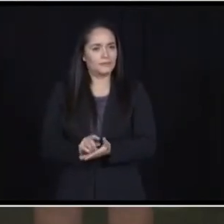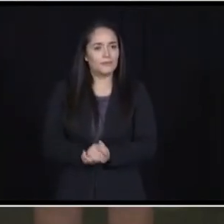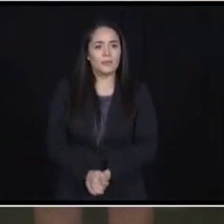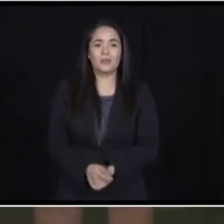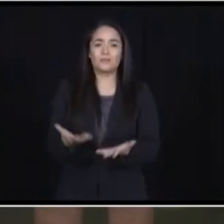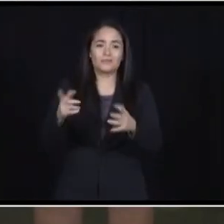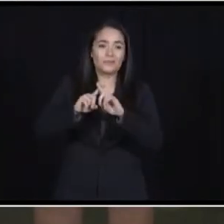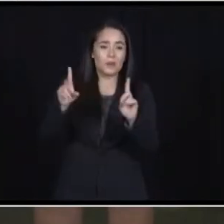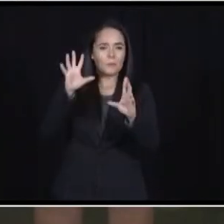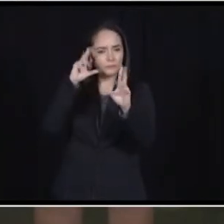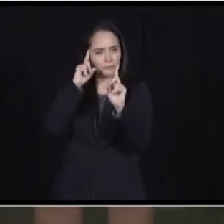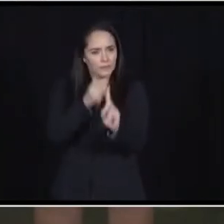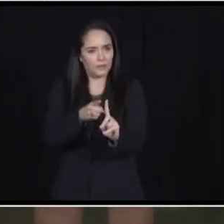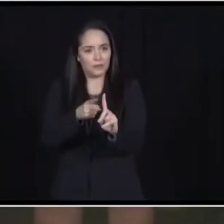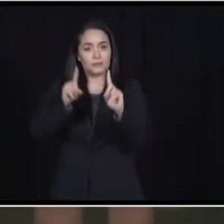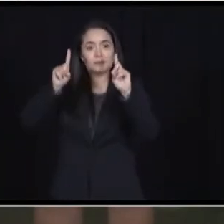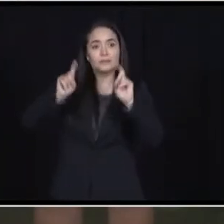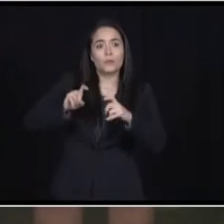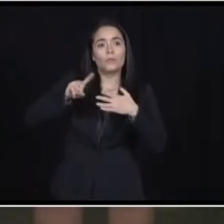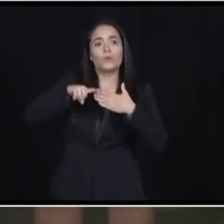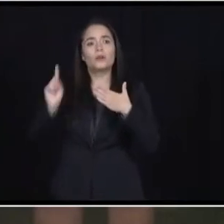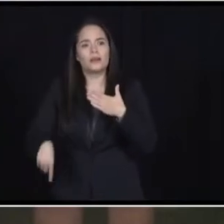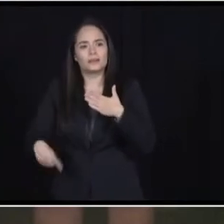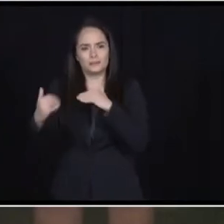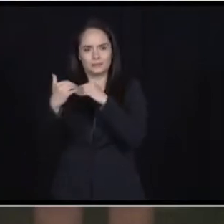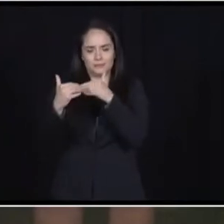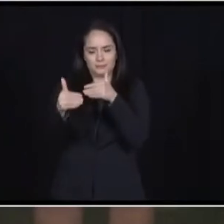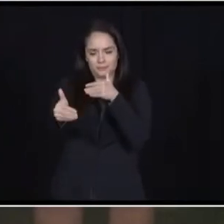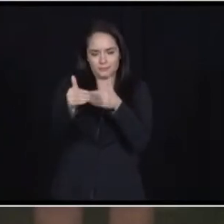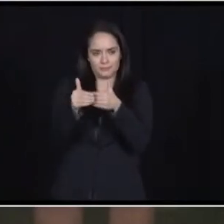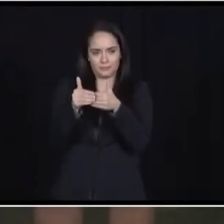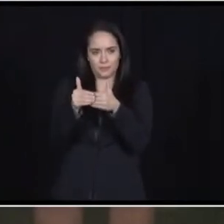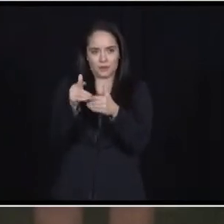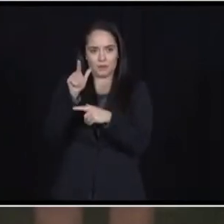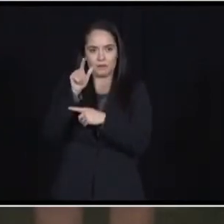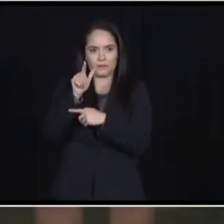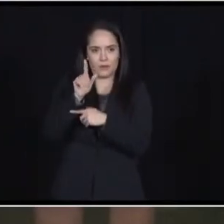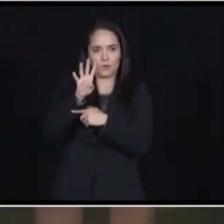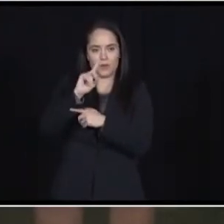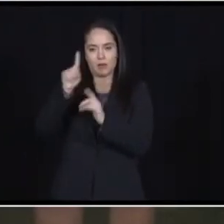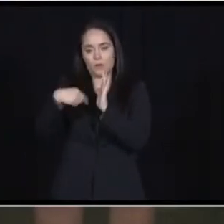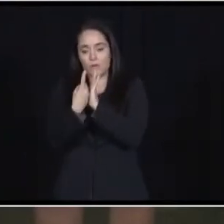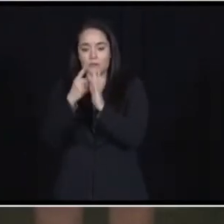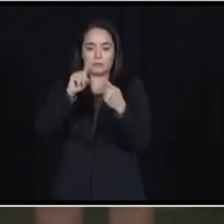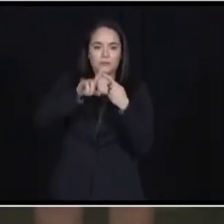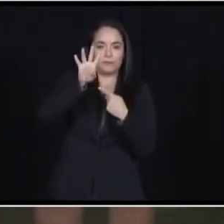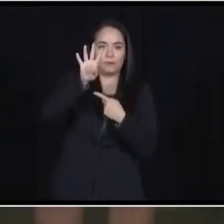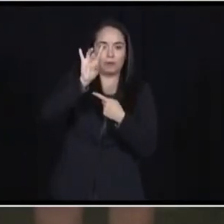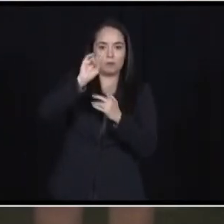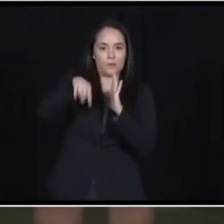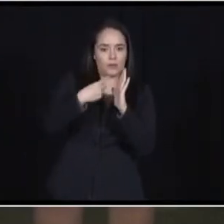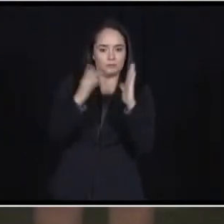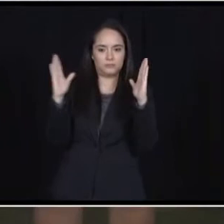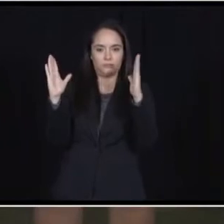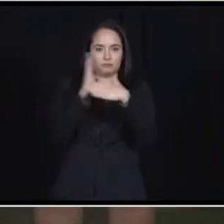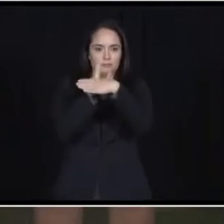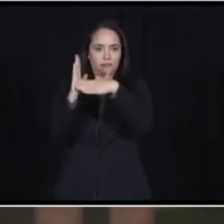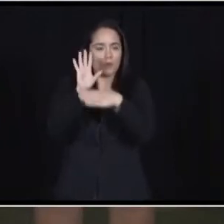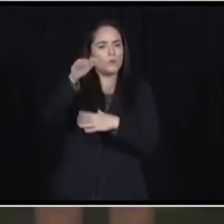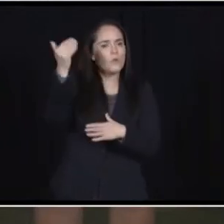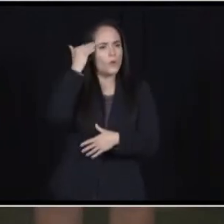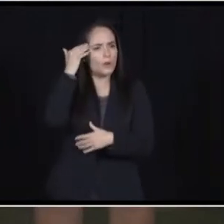48 hours. And, I know the vast majority of tests are coming back in 1, 2, 3 days, but